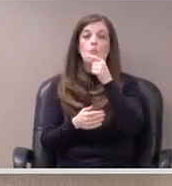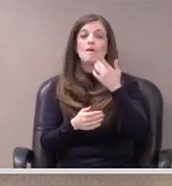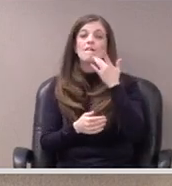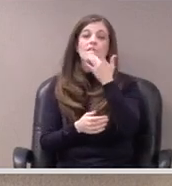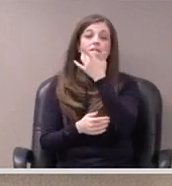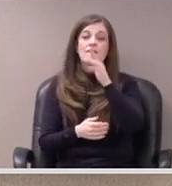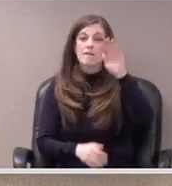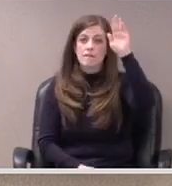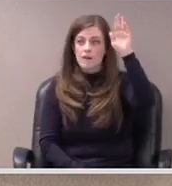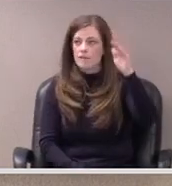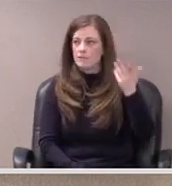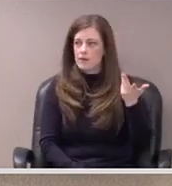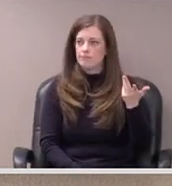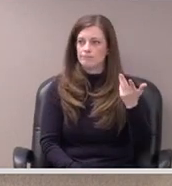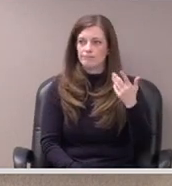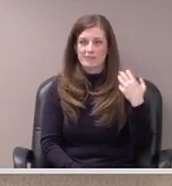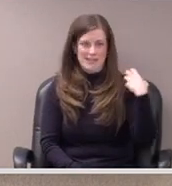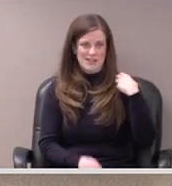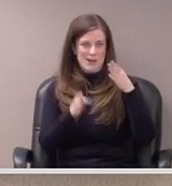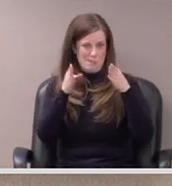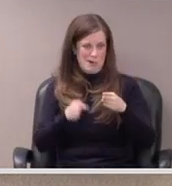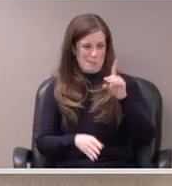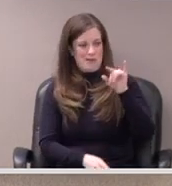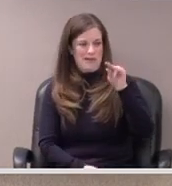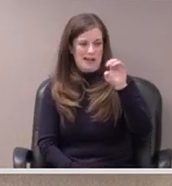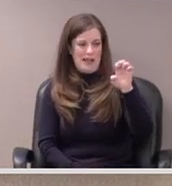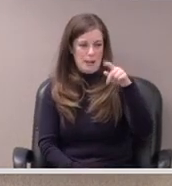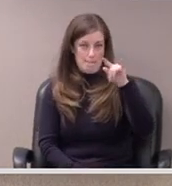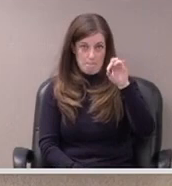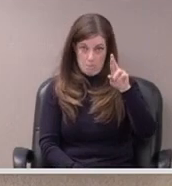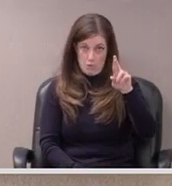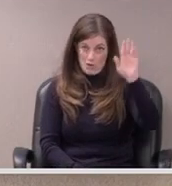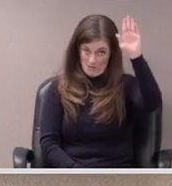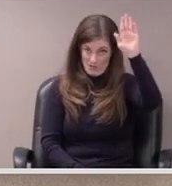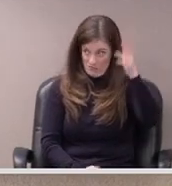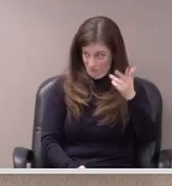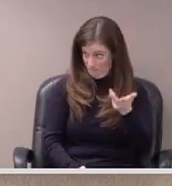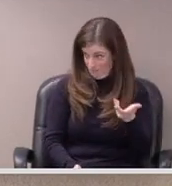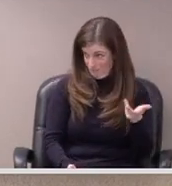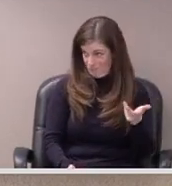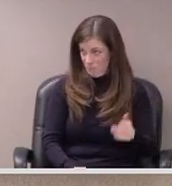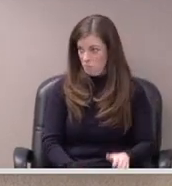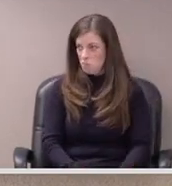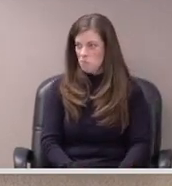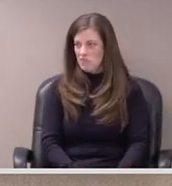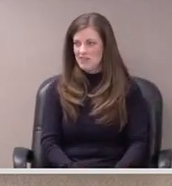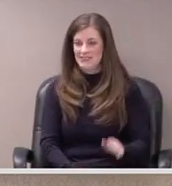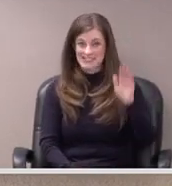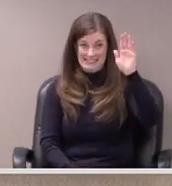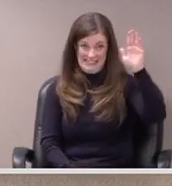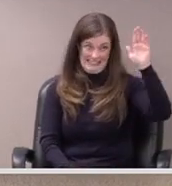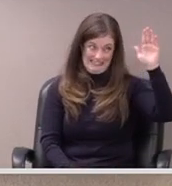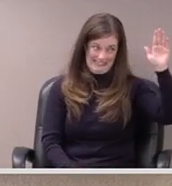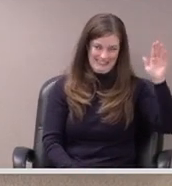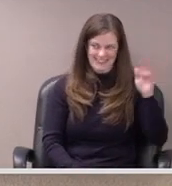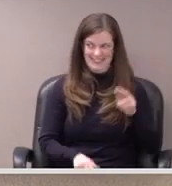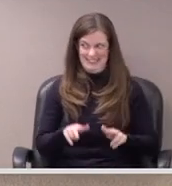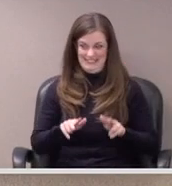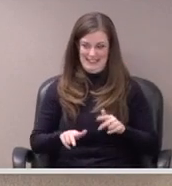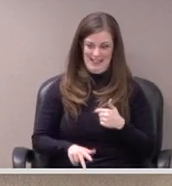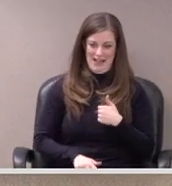of the chairperson being Diane Porter, would you please raise your hand? It's a little